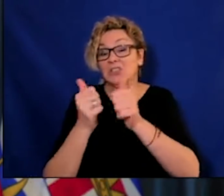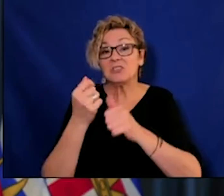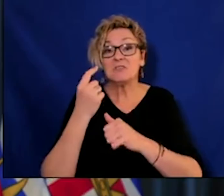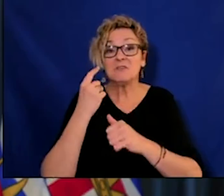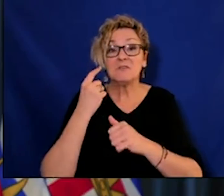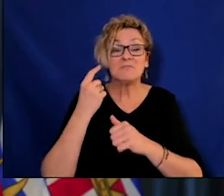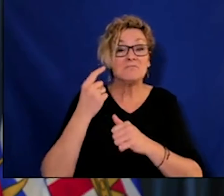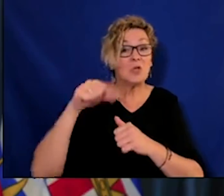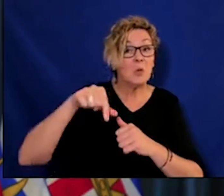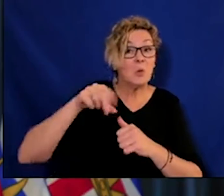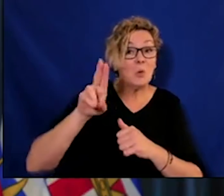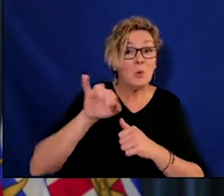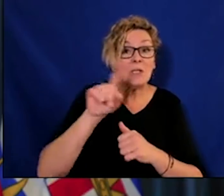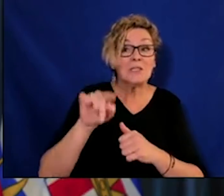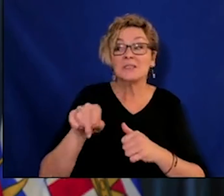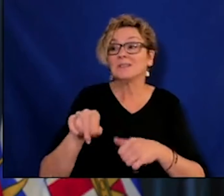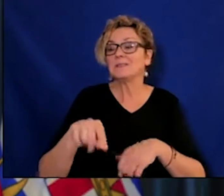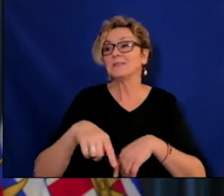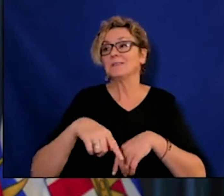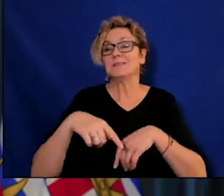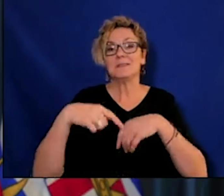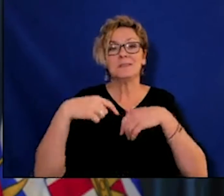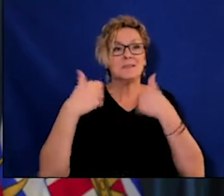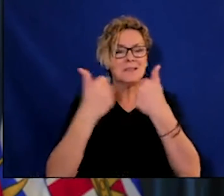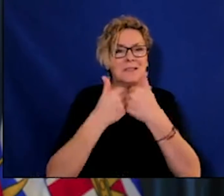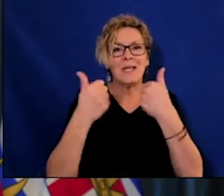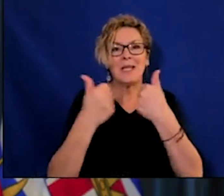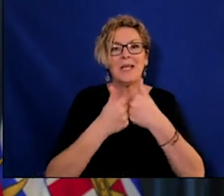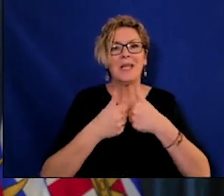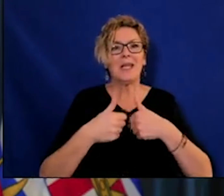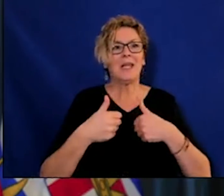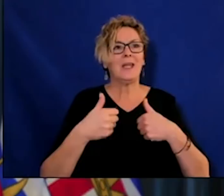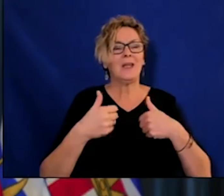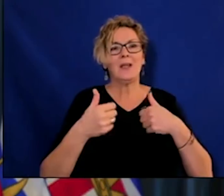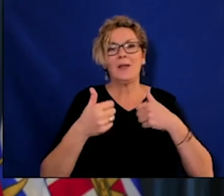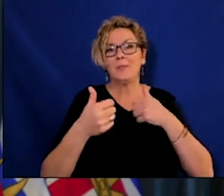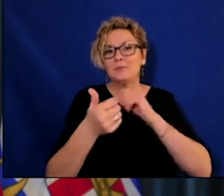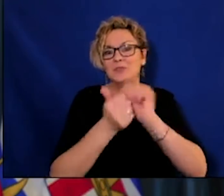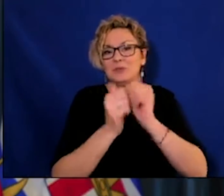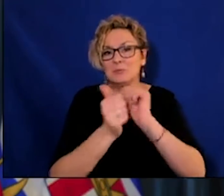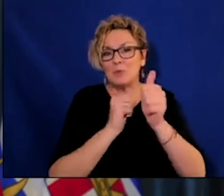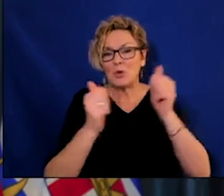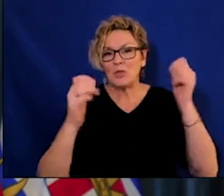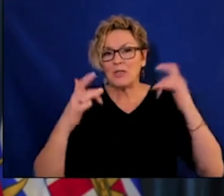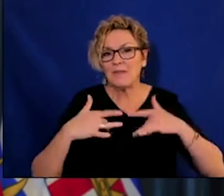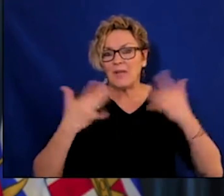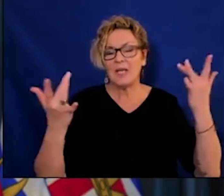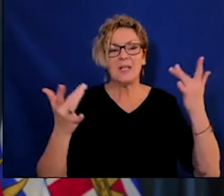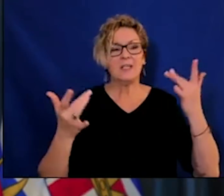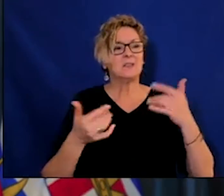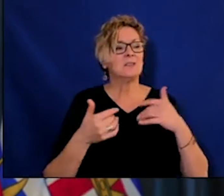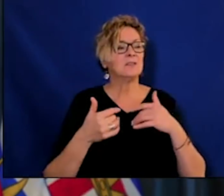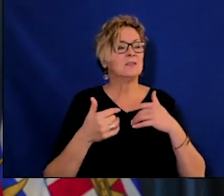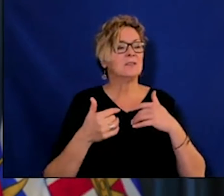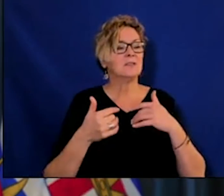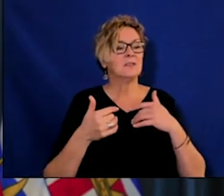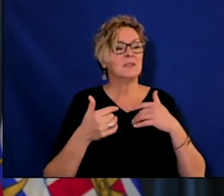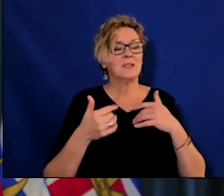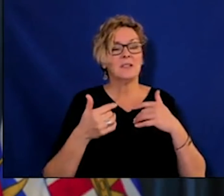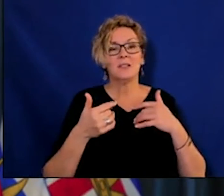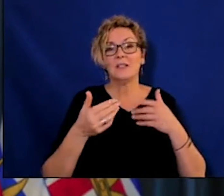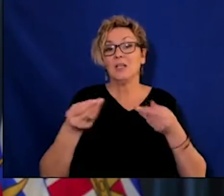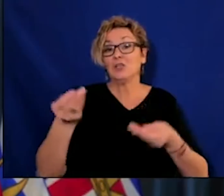festival, presentation, demonstration, athletic, sporting, or other physical activity, exhibition, market, or fair, including a trade